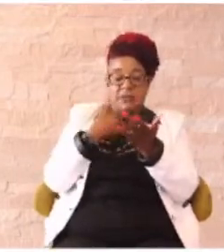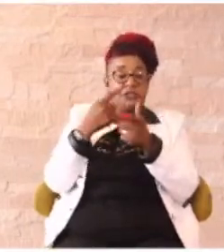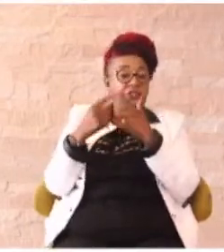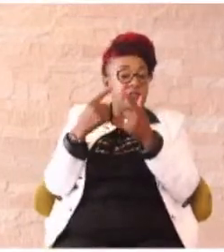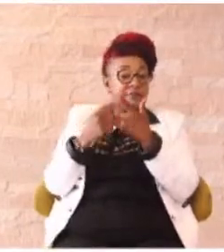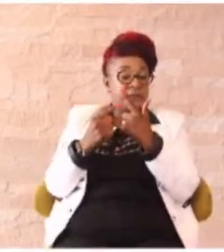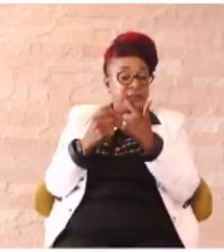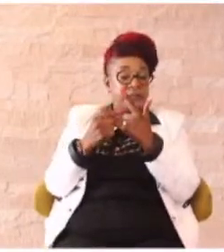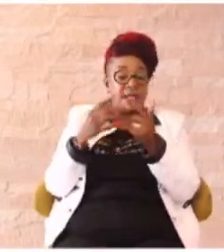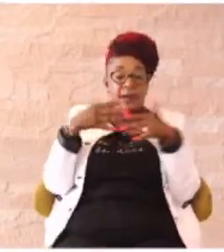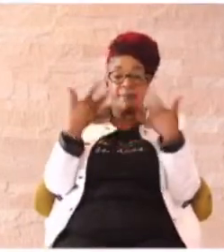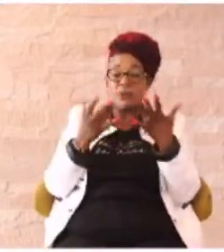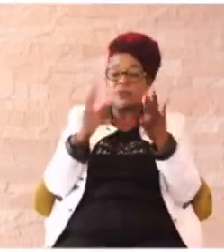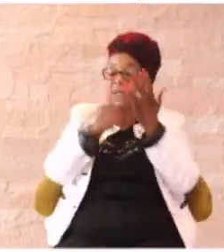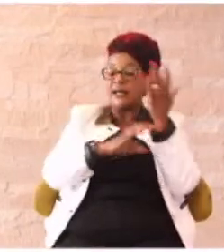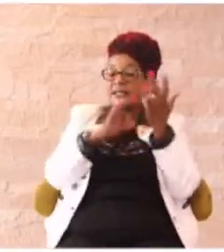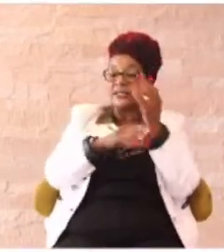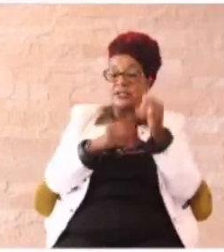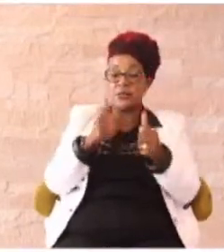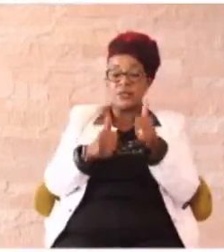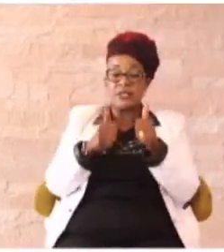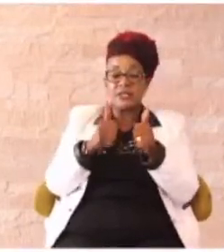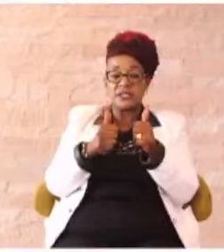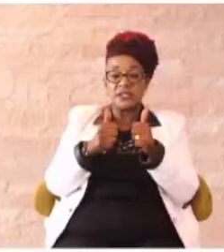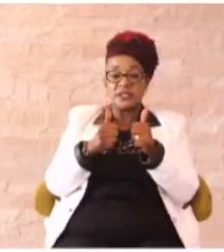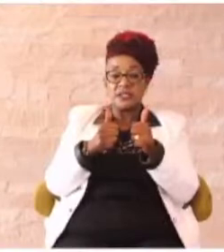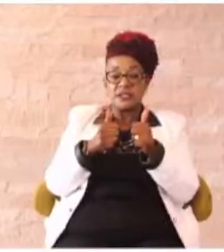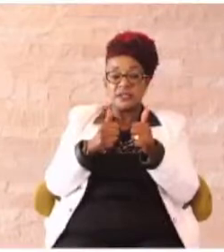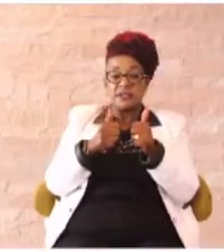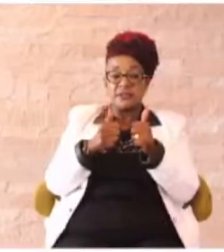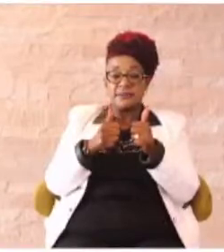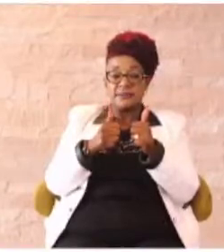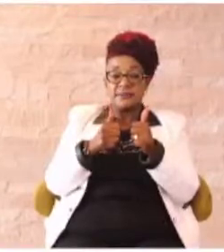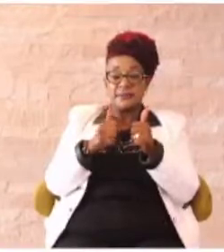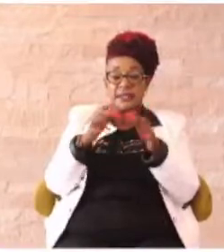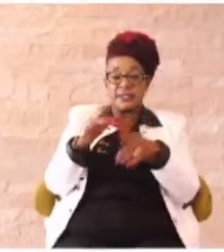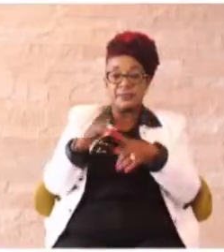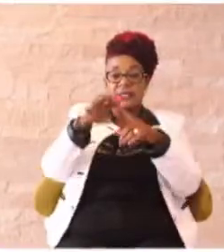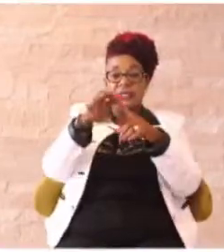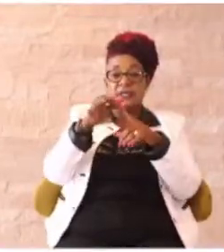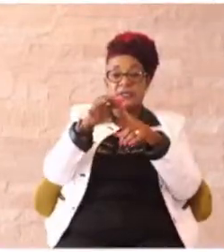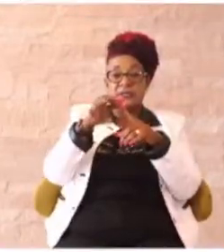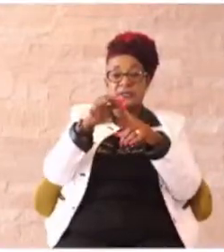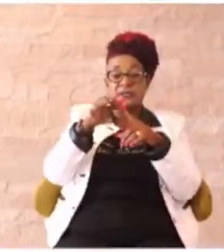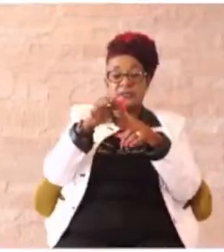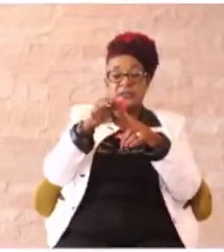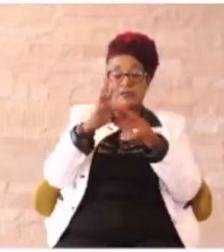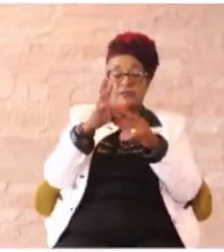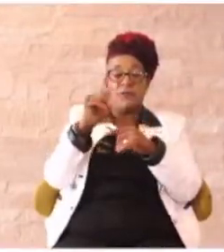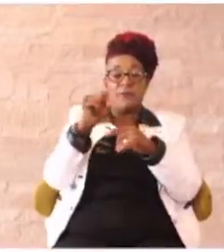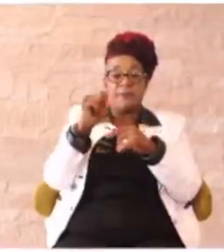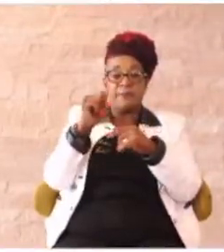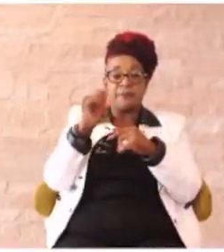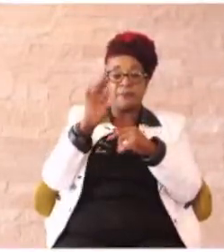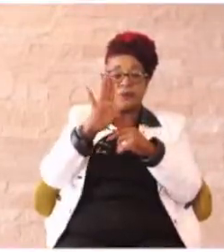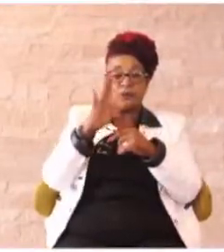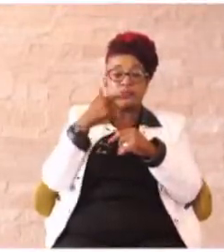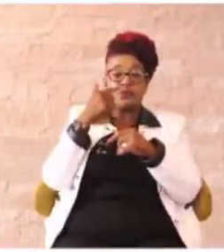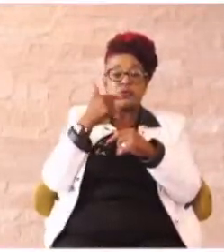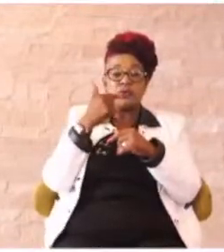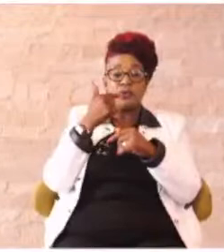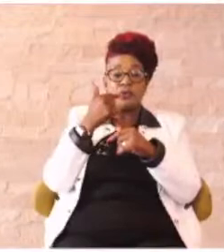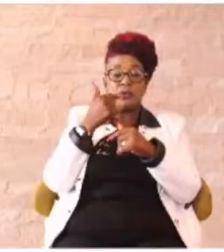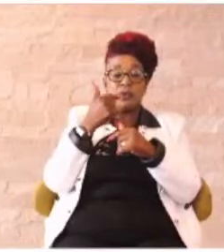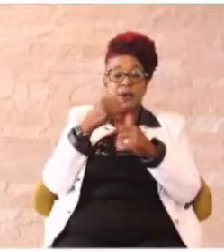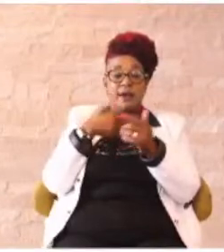also about their country, Spain, and especially I'm thankful from the Kenyans who shared us maybe